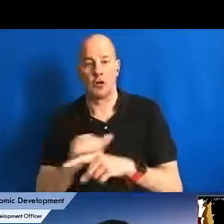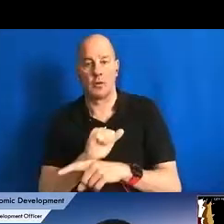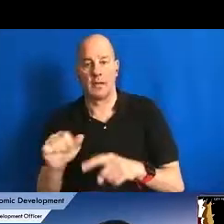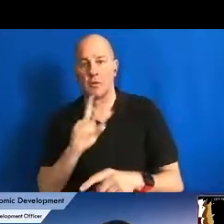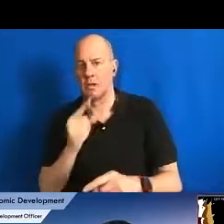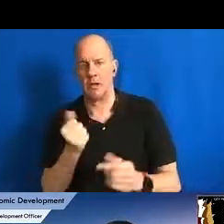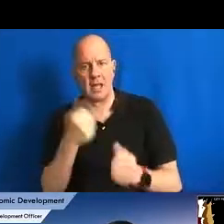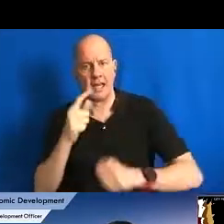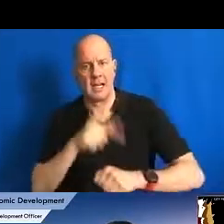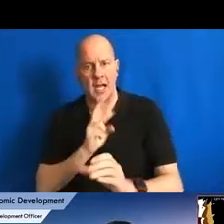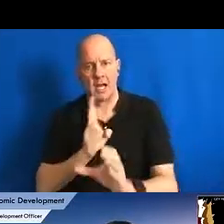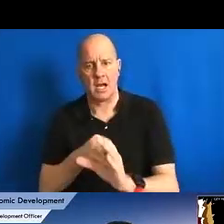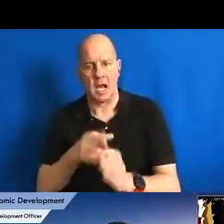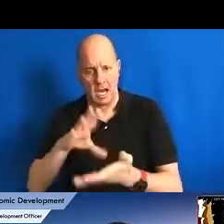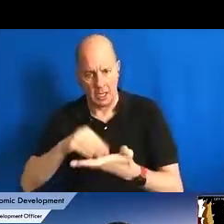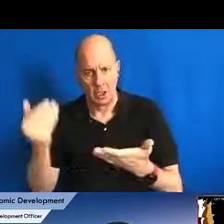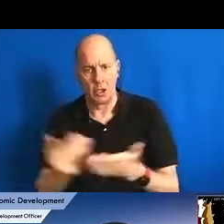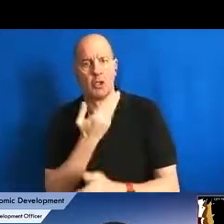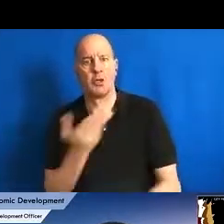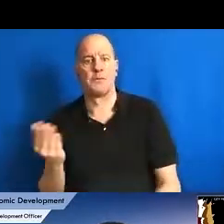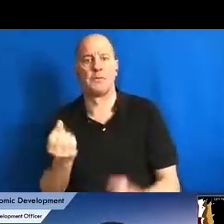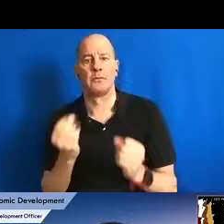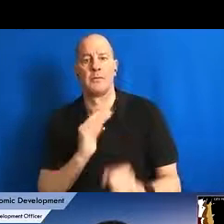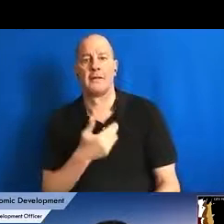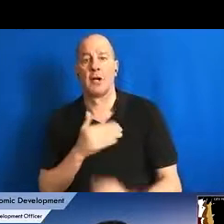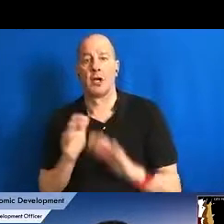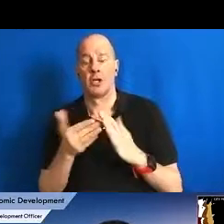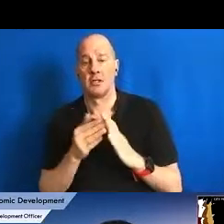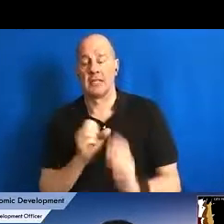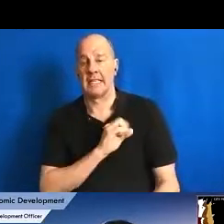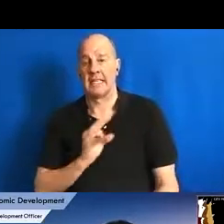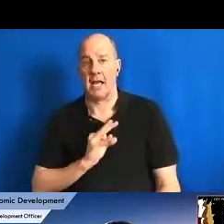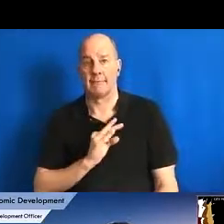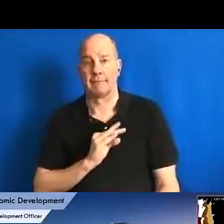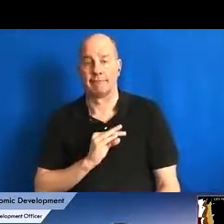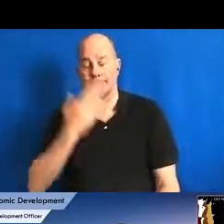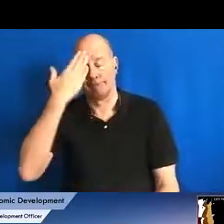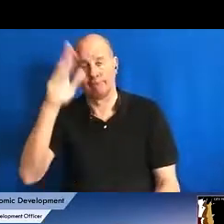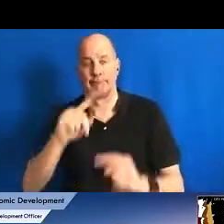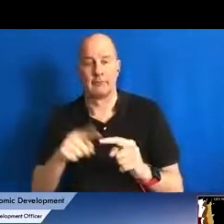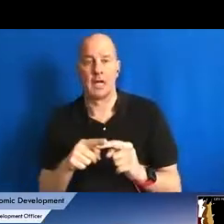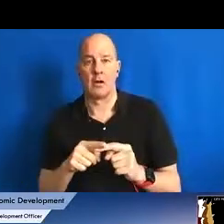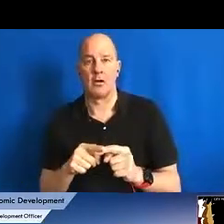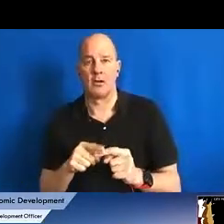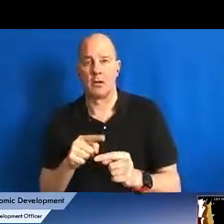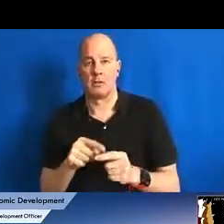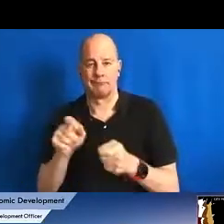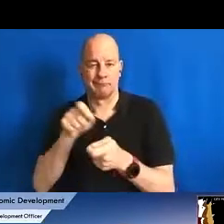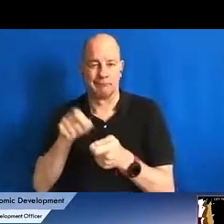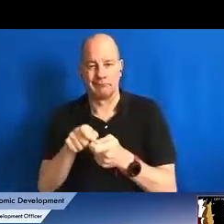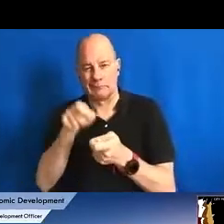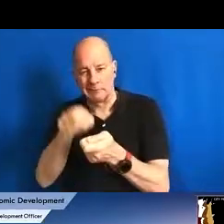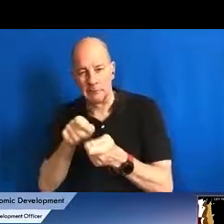something new. And many of our city staff just aren't aware of the nuts and bolts of cooperatives. And it allows them